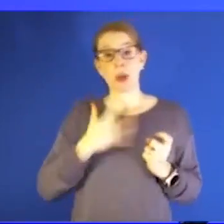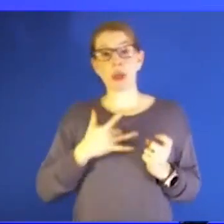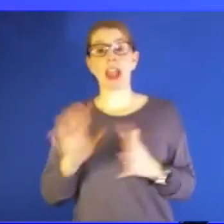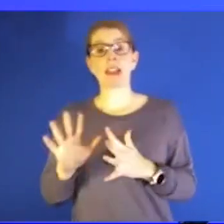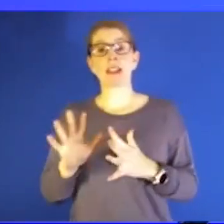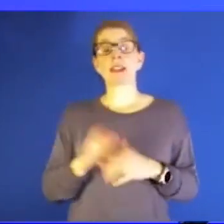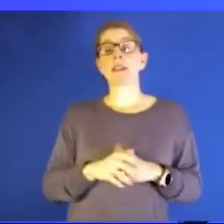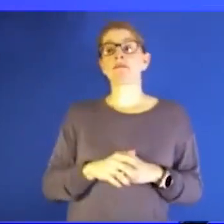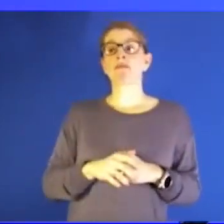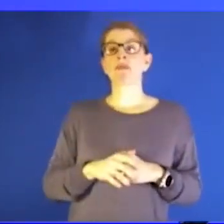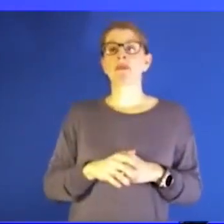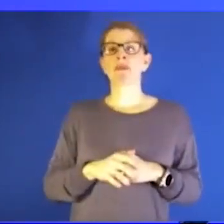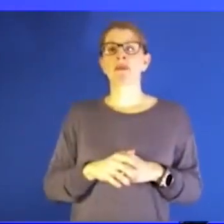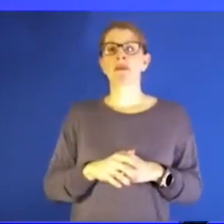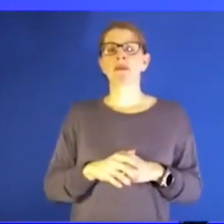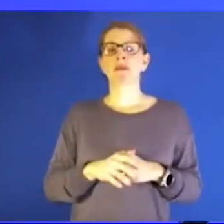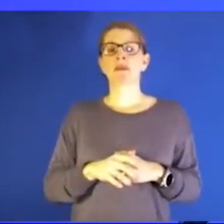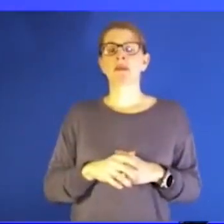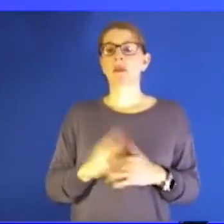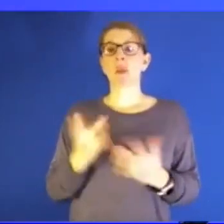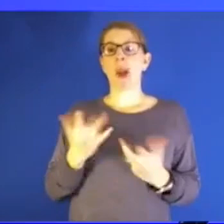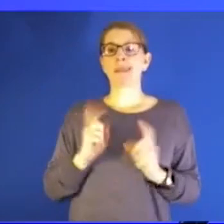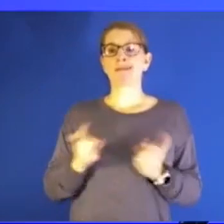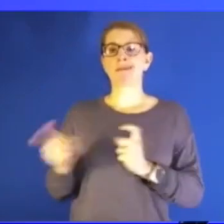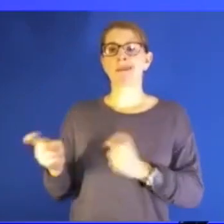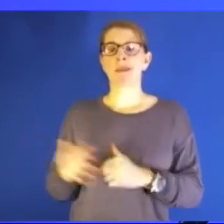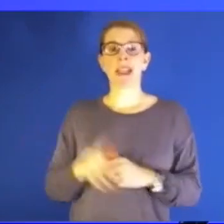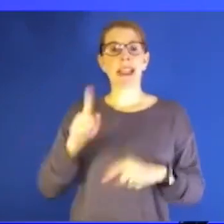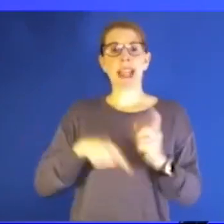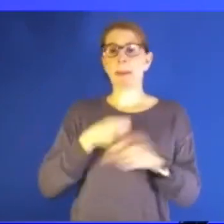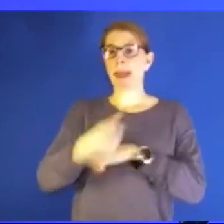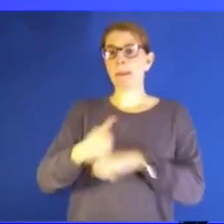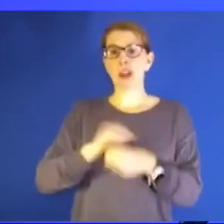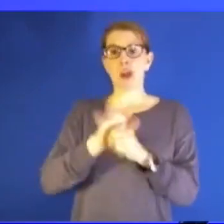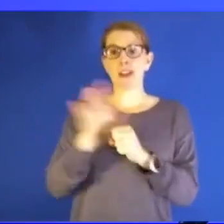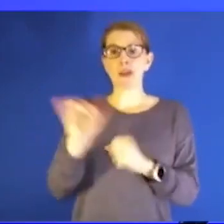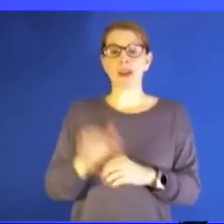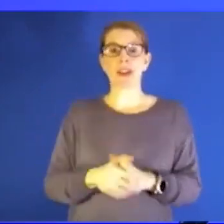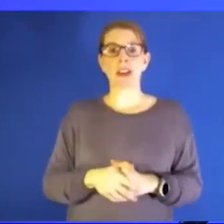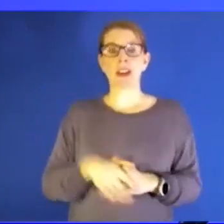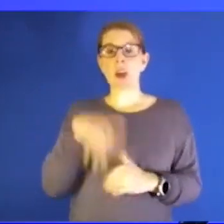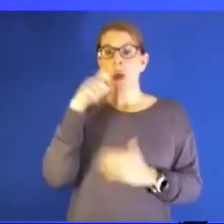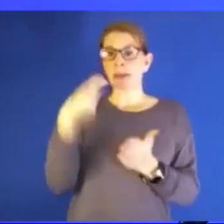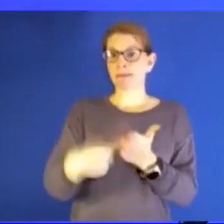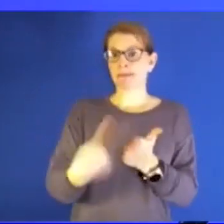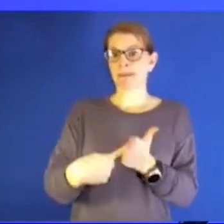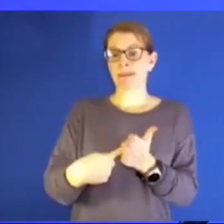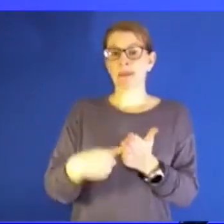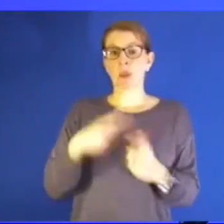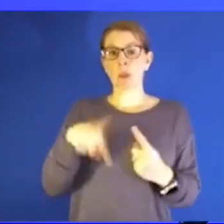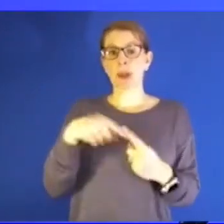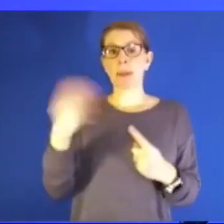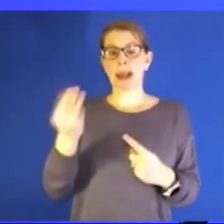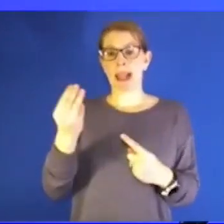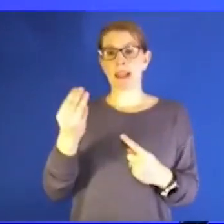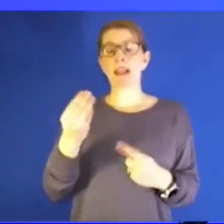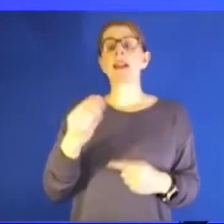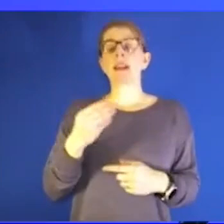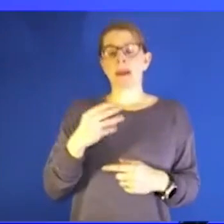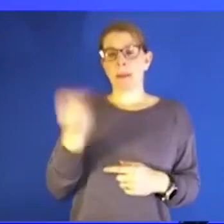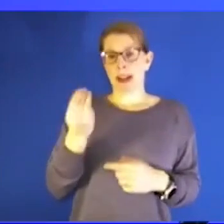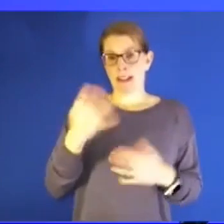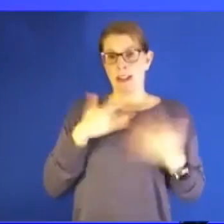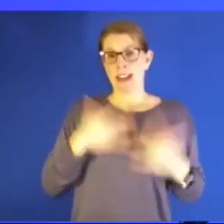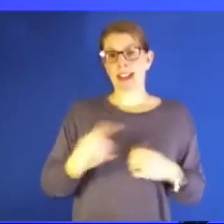is, why? And you can't blame this one on COVID either. We'll find out about that on Monday. And yes, Monday is Valentine's Day, so time is